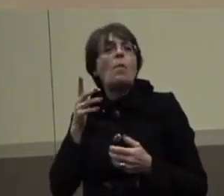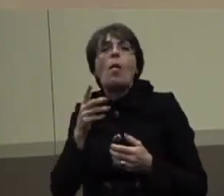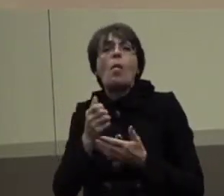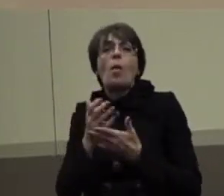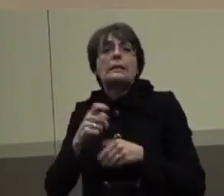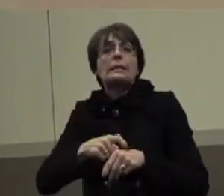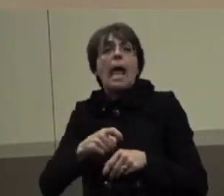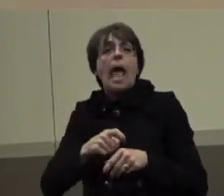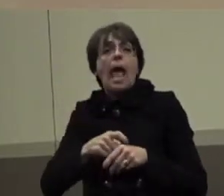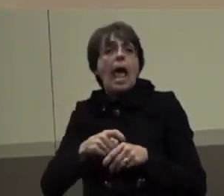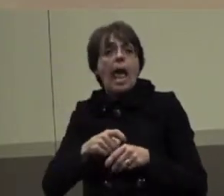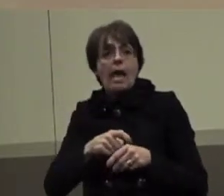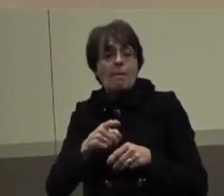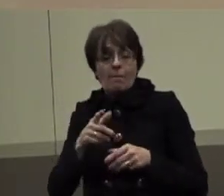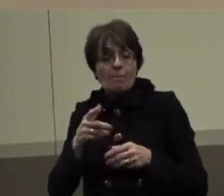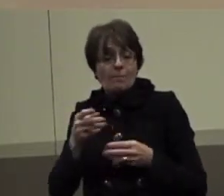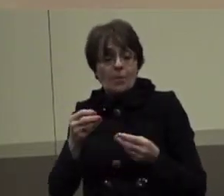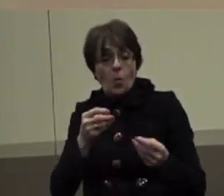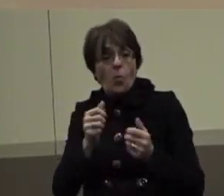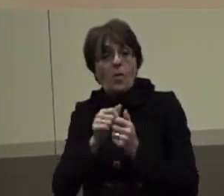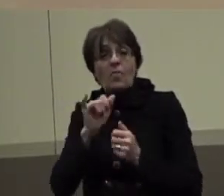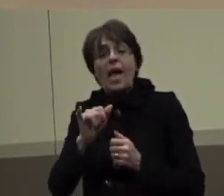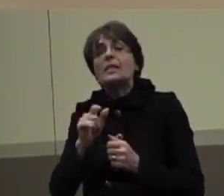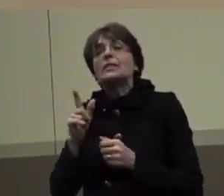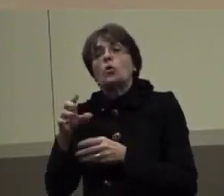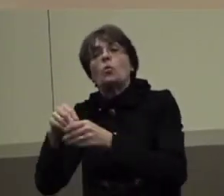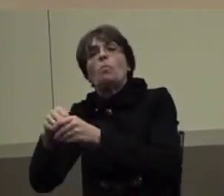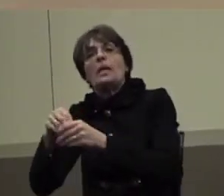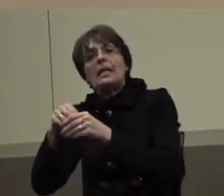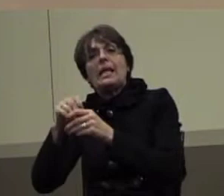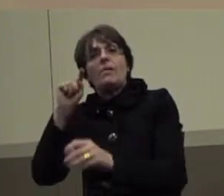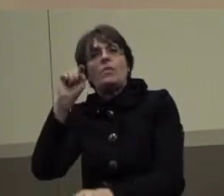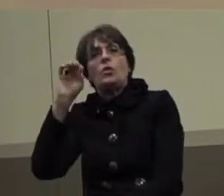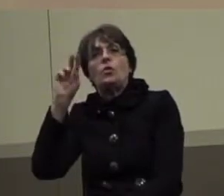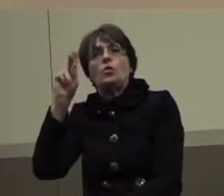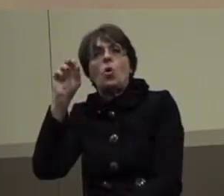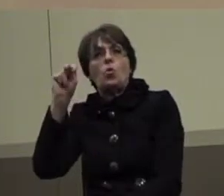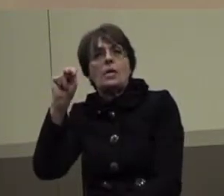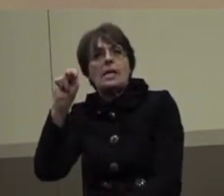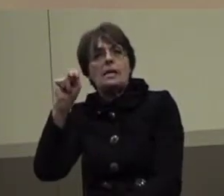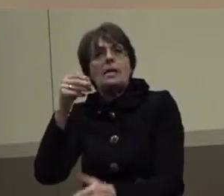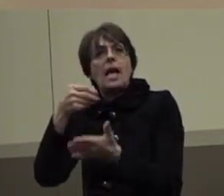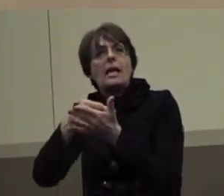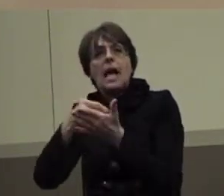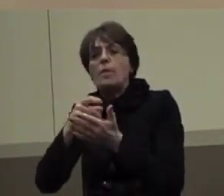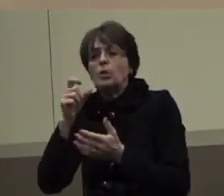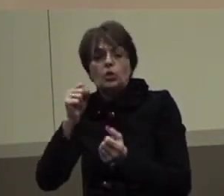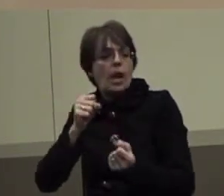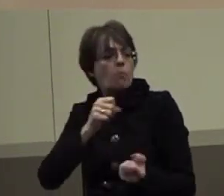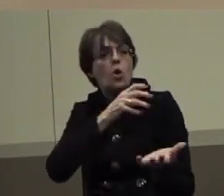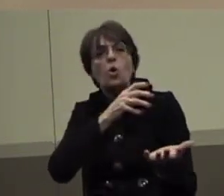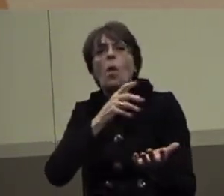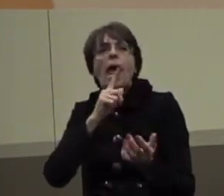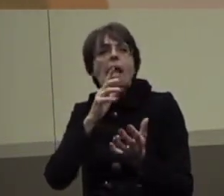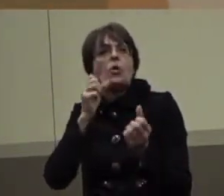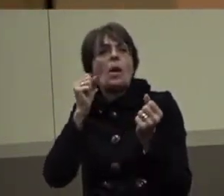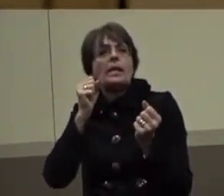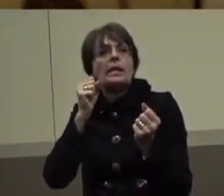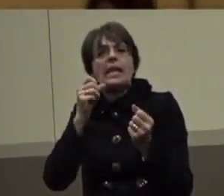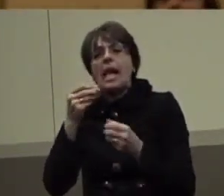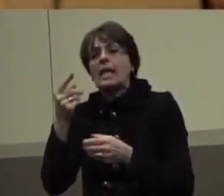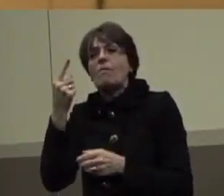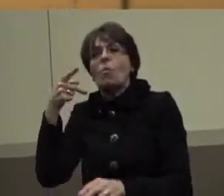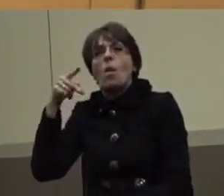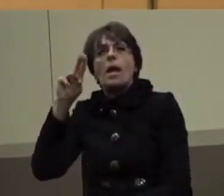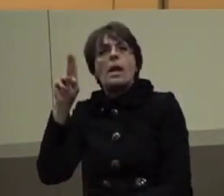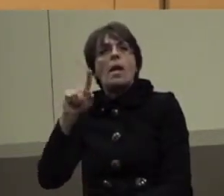you build that into the token economy. So she could put that away very quickly, and I just gave her one puzzle at